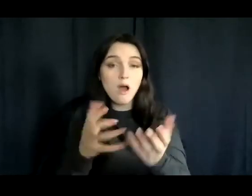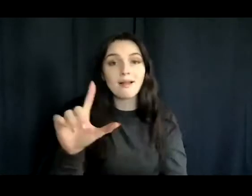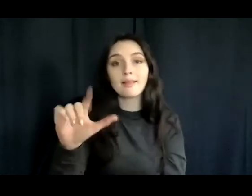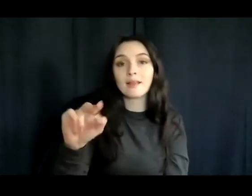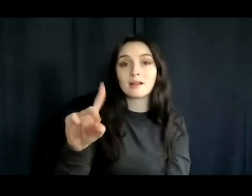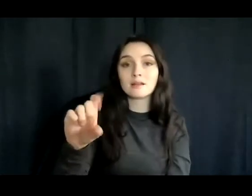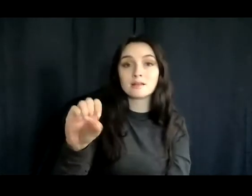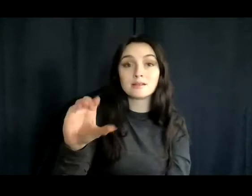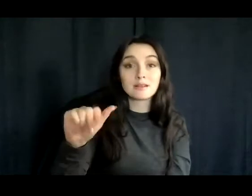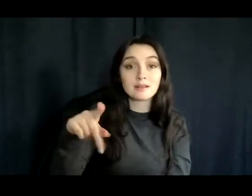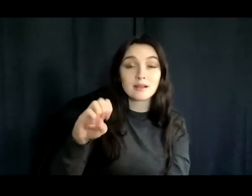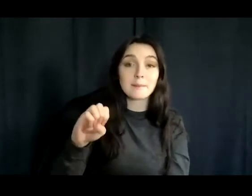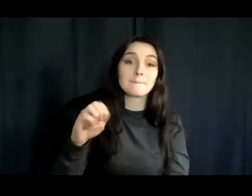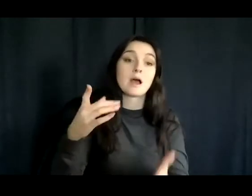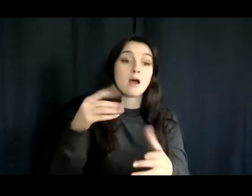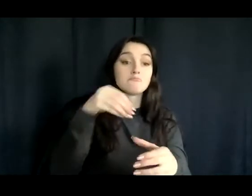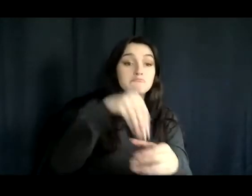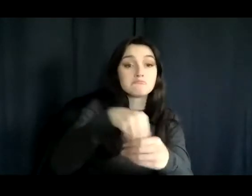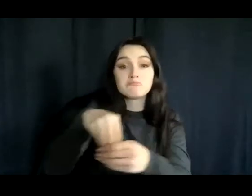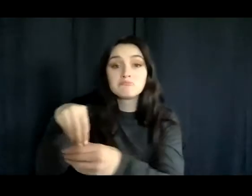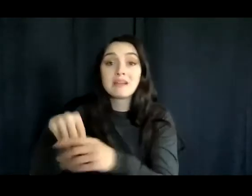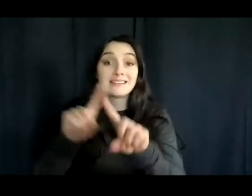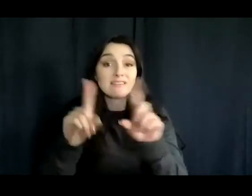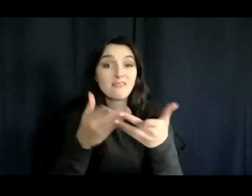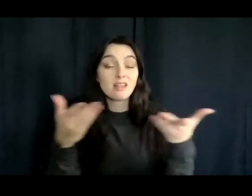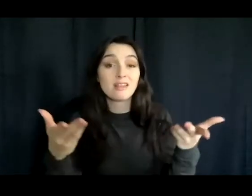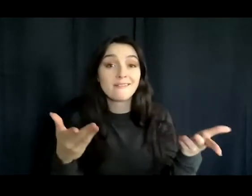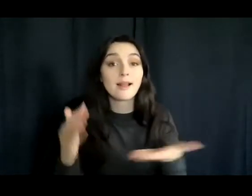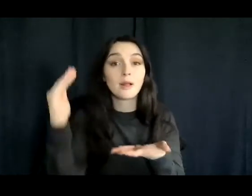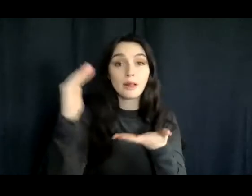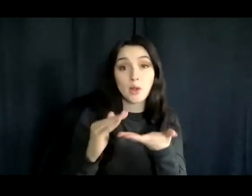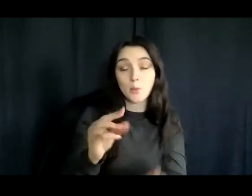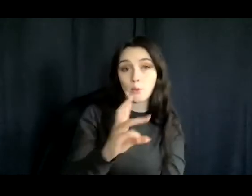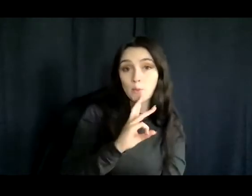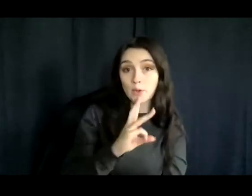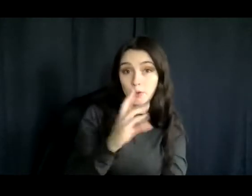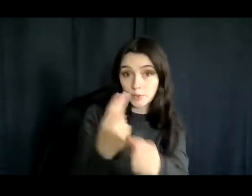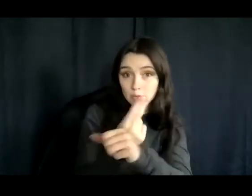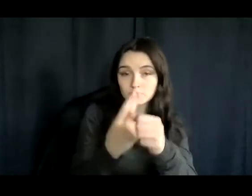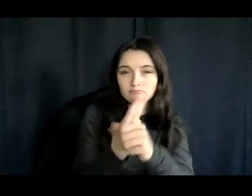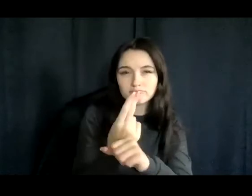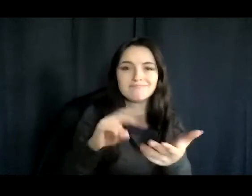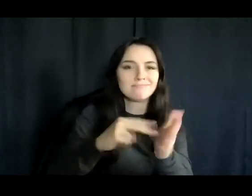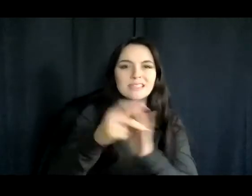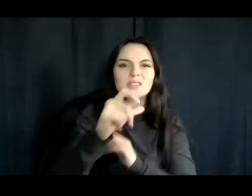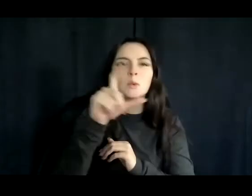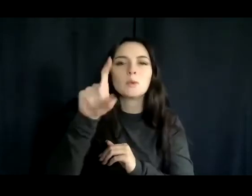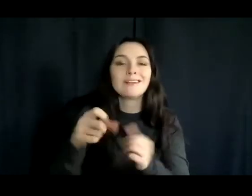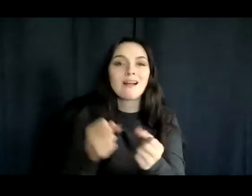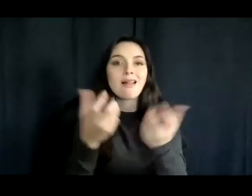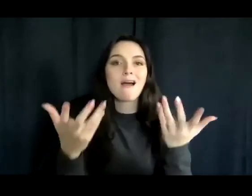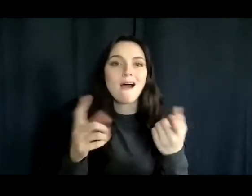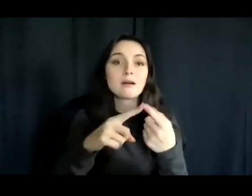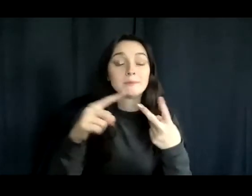and plant things that are they are low water. They don't need a lot of water. It's all pesticide